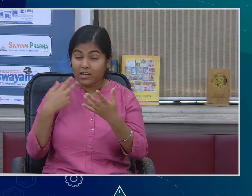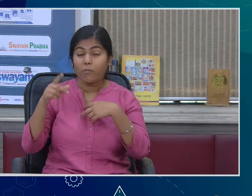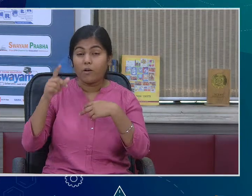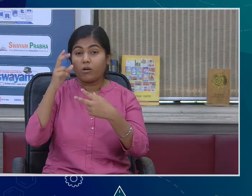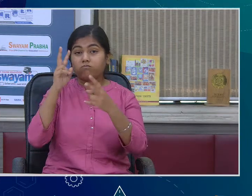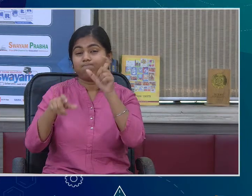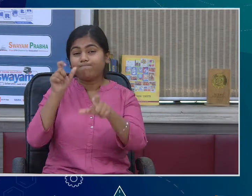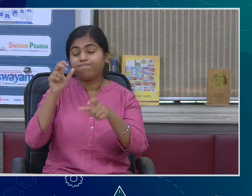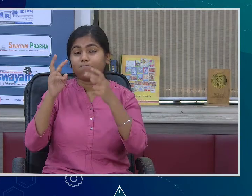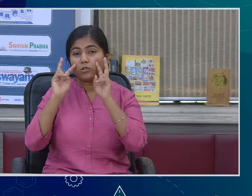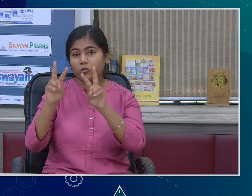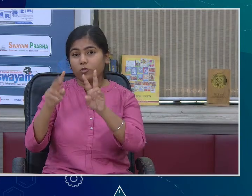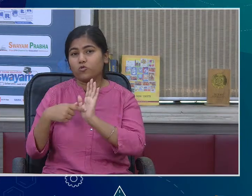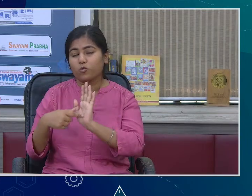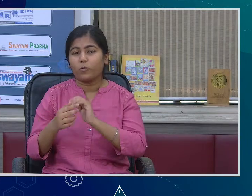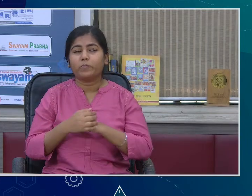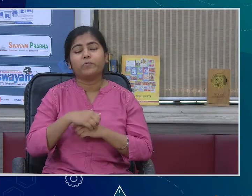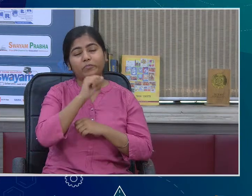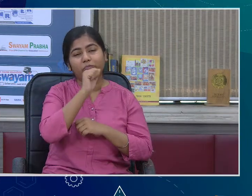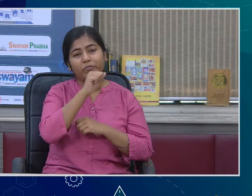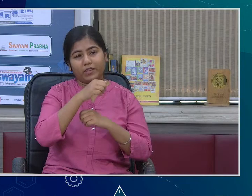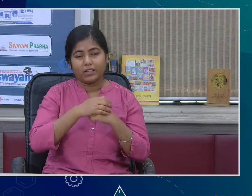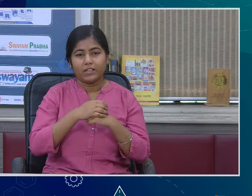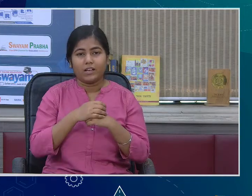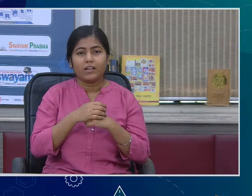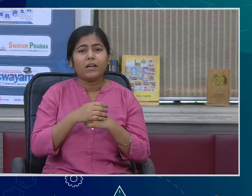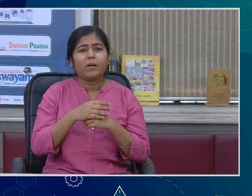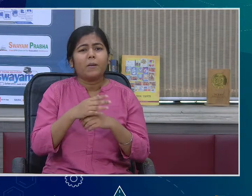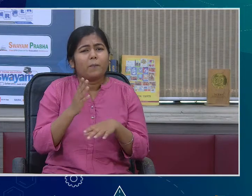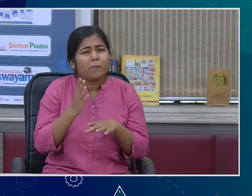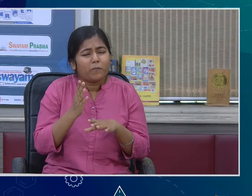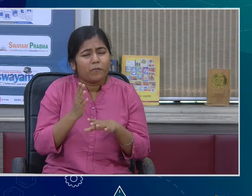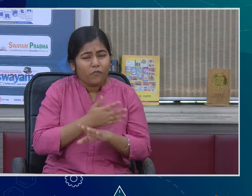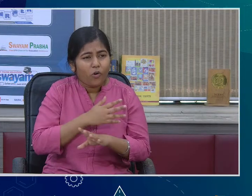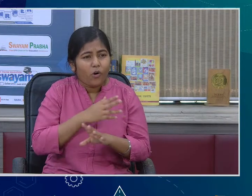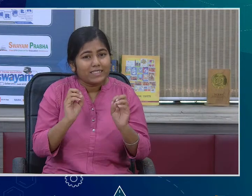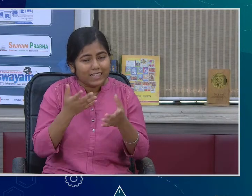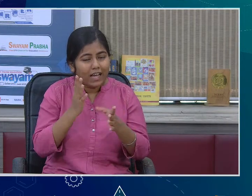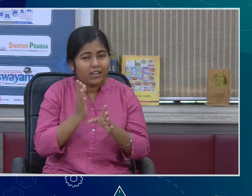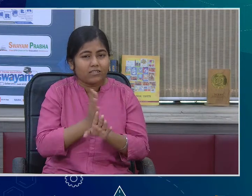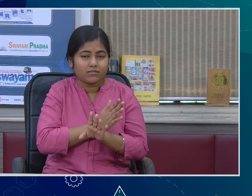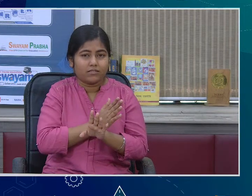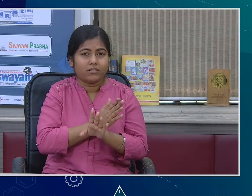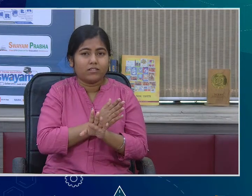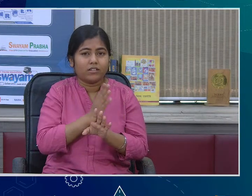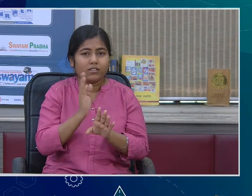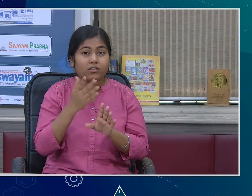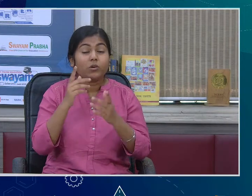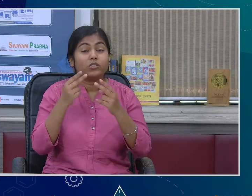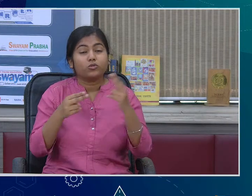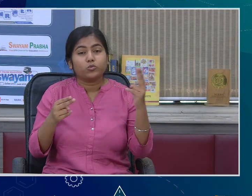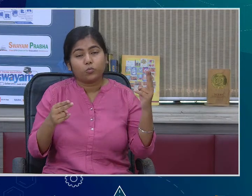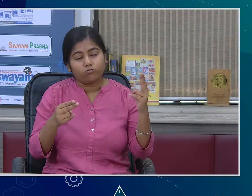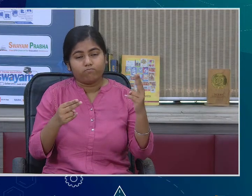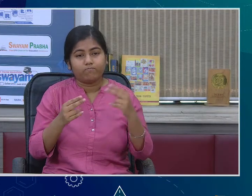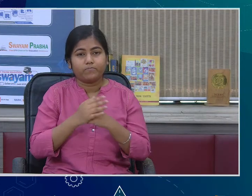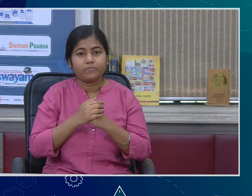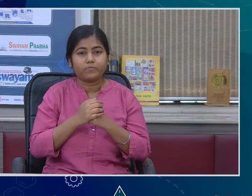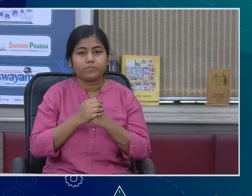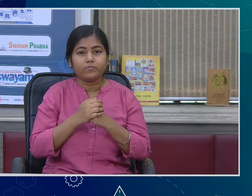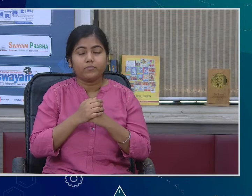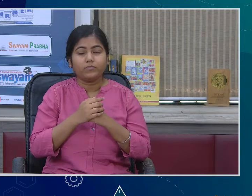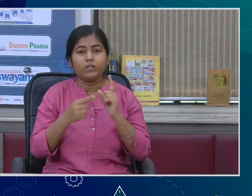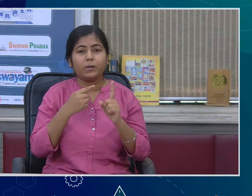viewers? For sure, Tanvi. Before I, begin this story